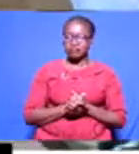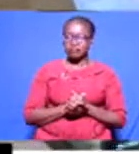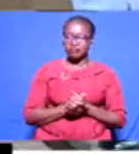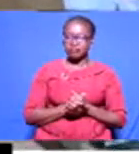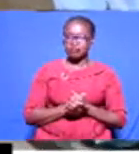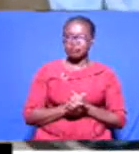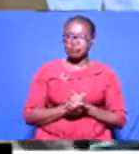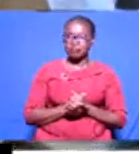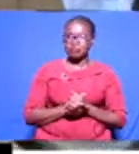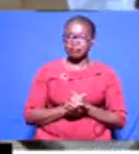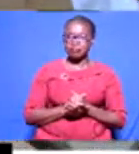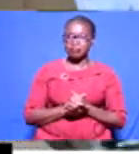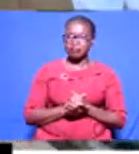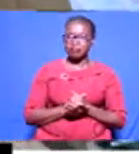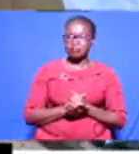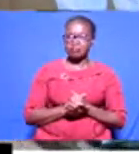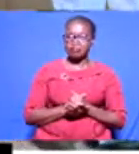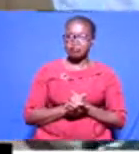Present arms!